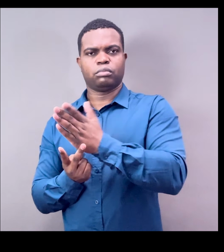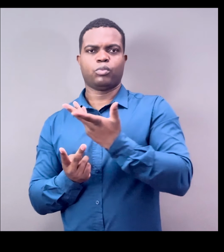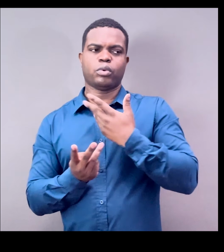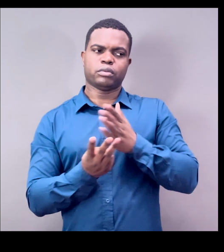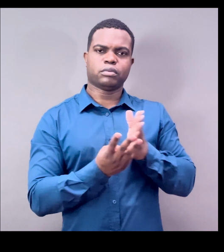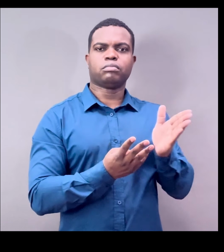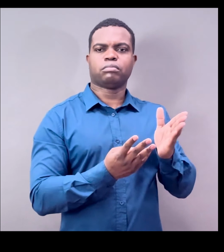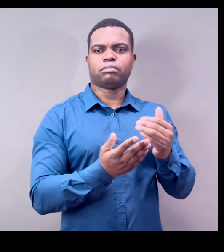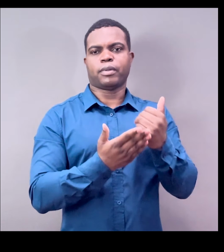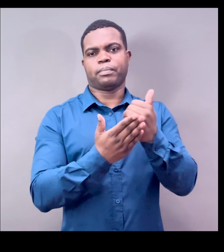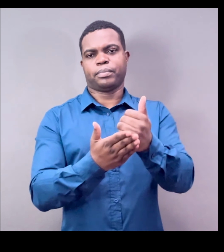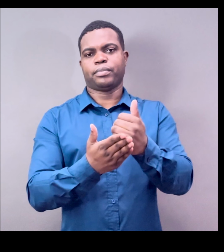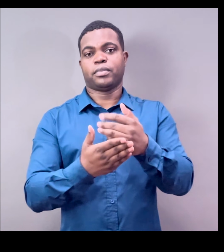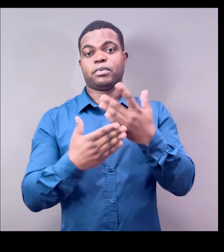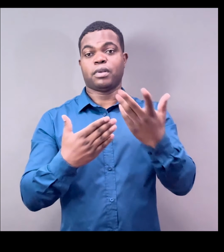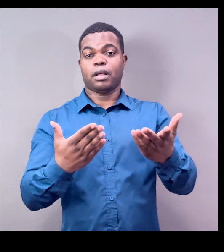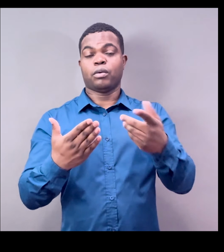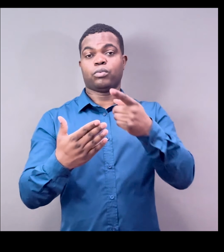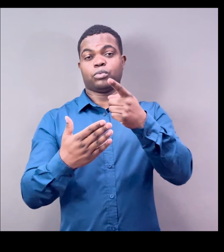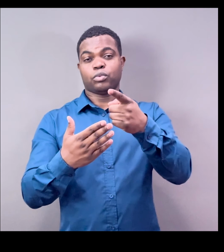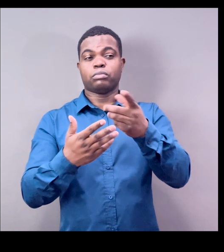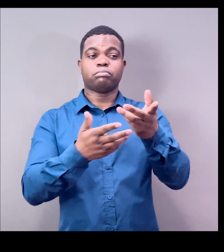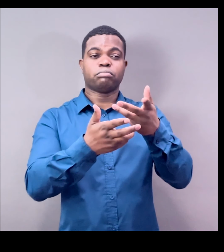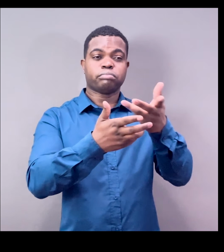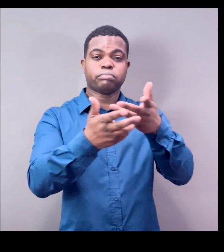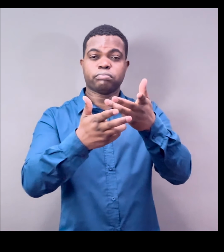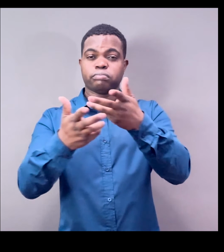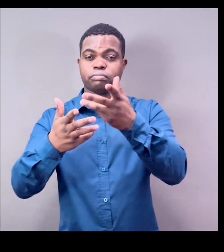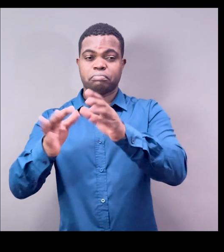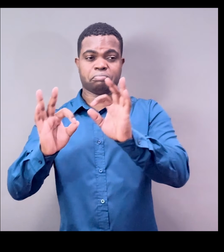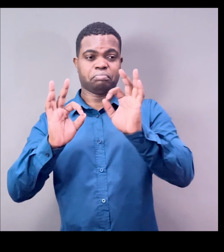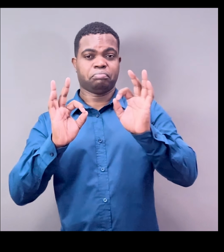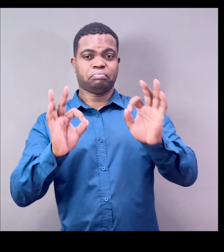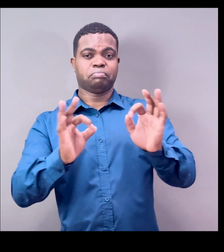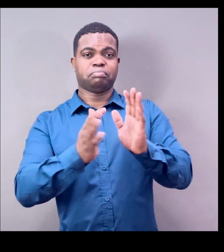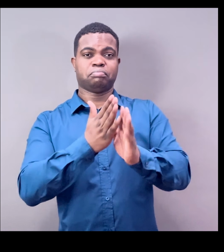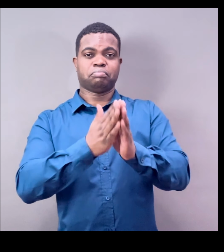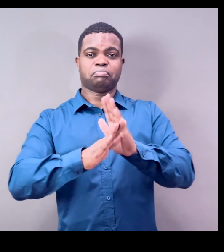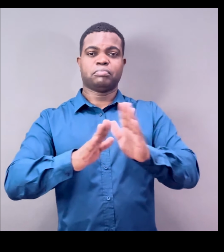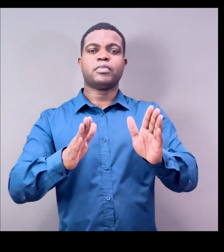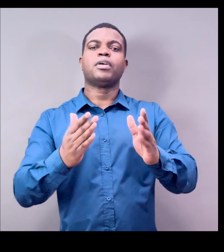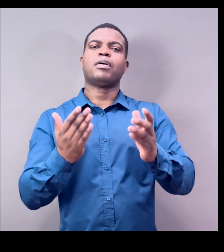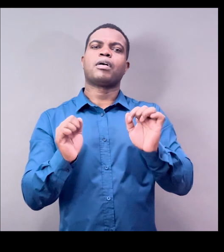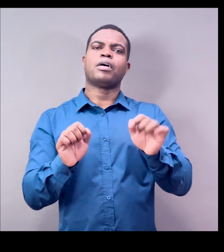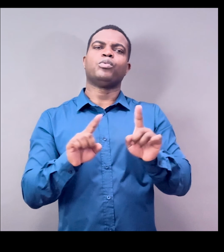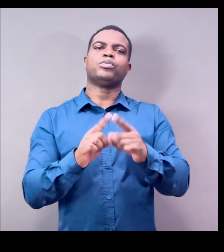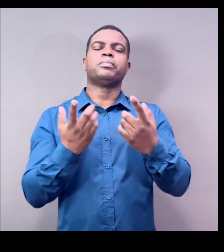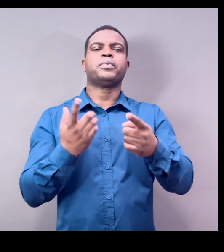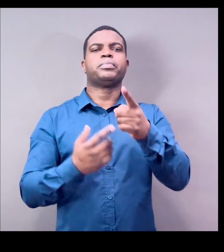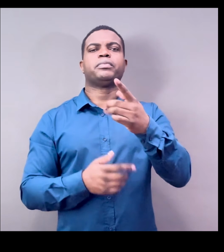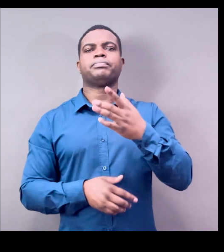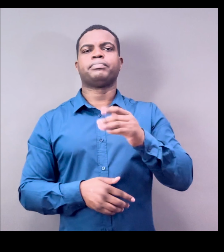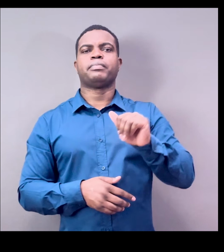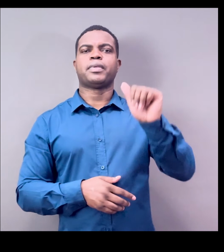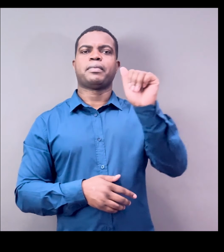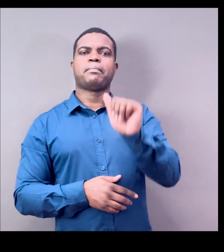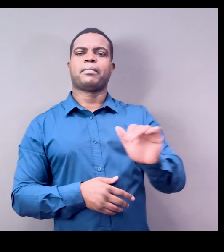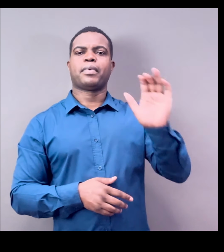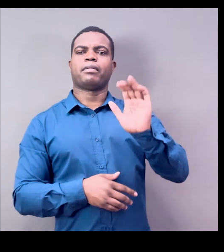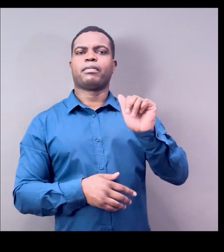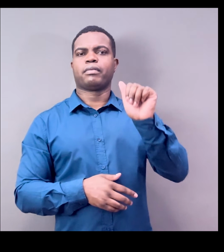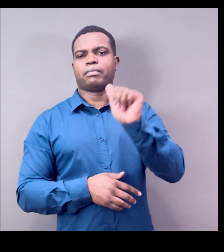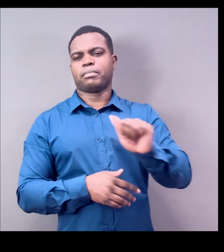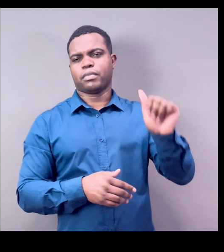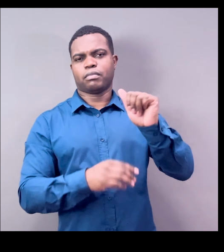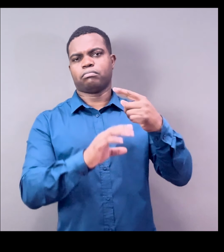conclude. You can't just conclude that this stakeholder, we are going to be using email to talk to them or